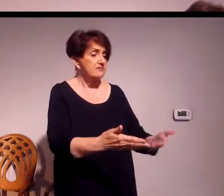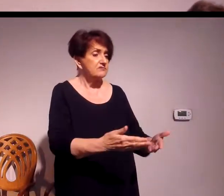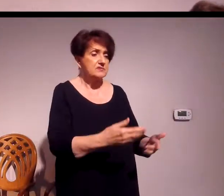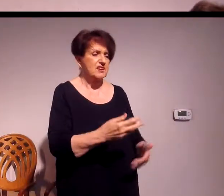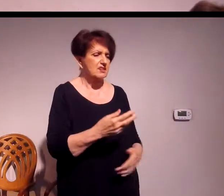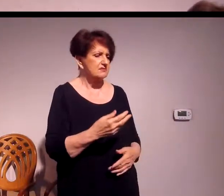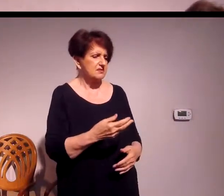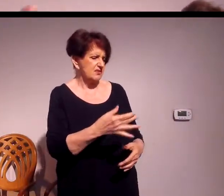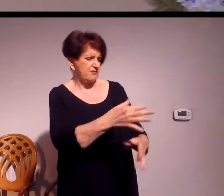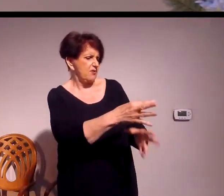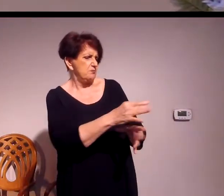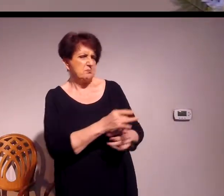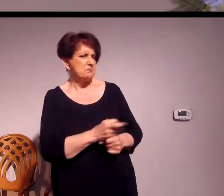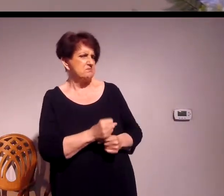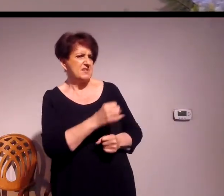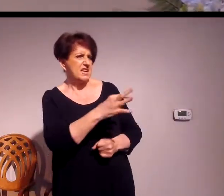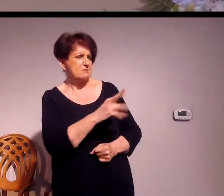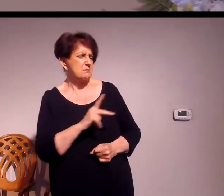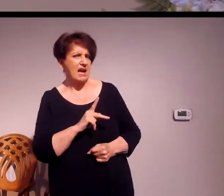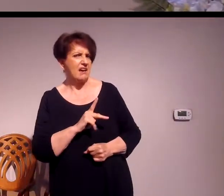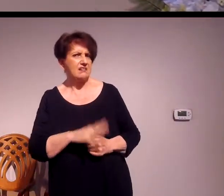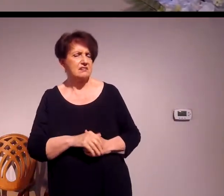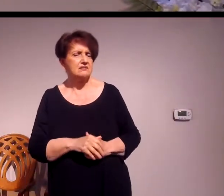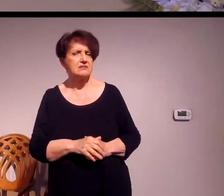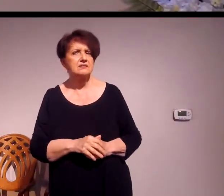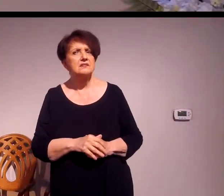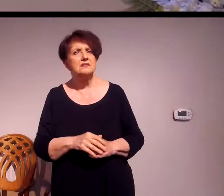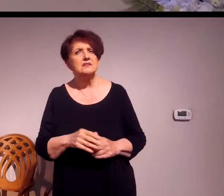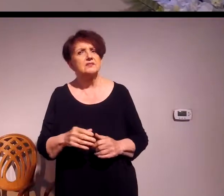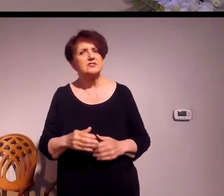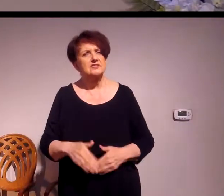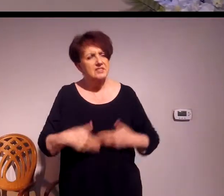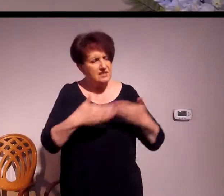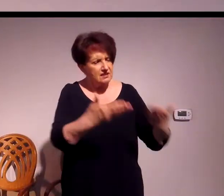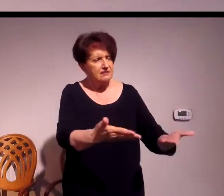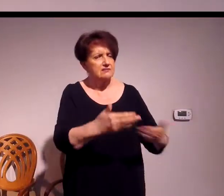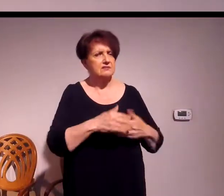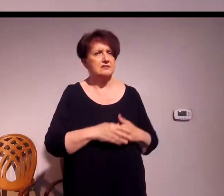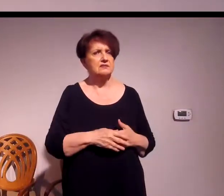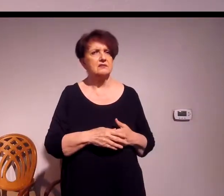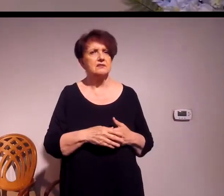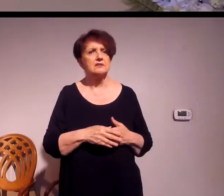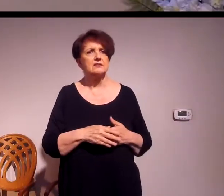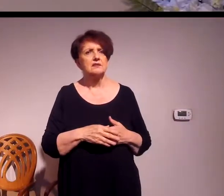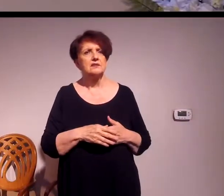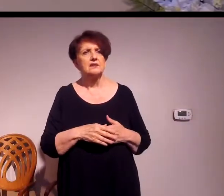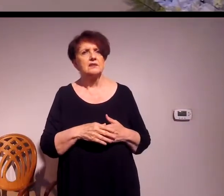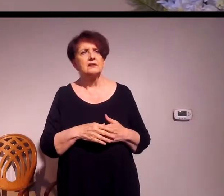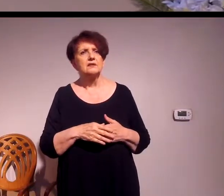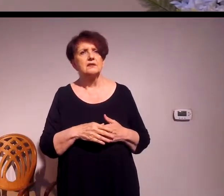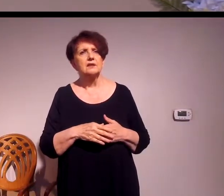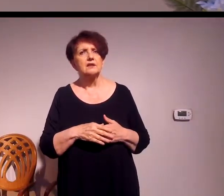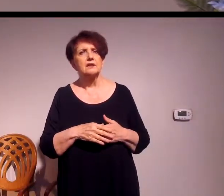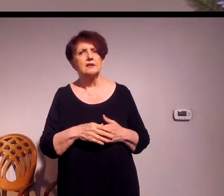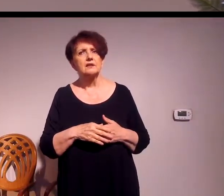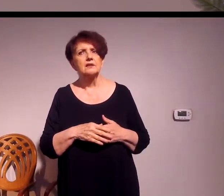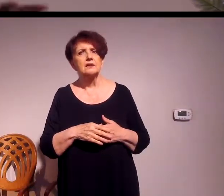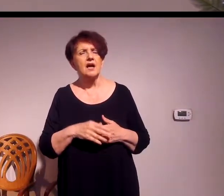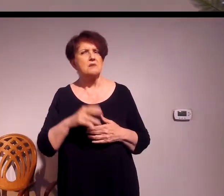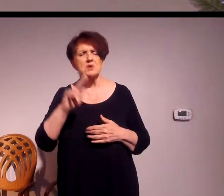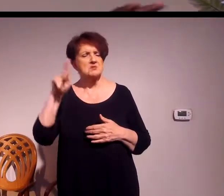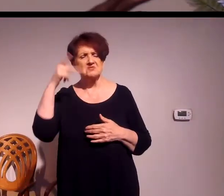reason or look for a payment, just give. Because it's sort of like... Now, I'm not going to get into your politics,